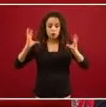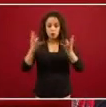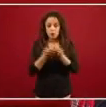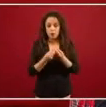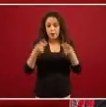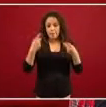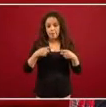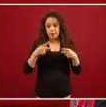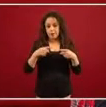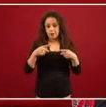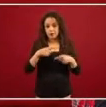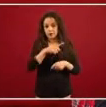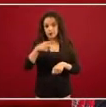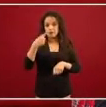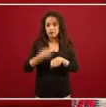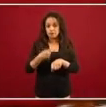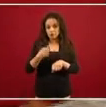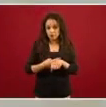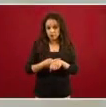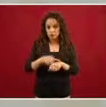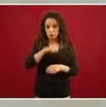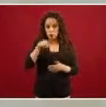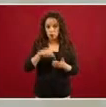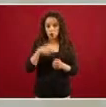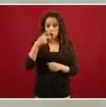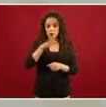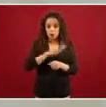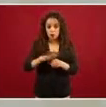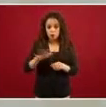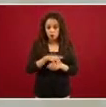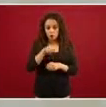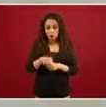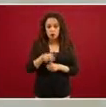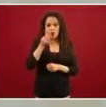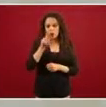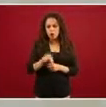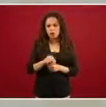and highly equipped laboratories in which these tests can be analyzed.